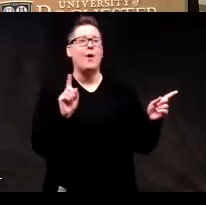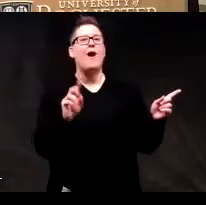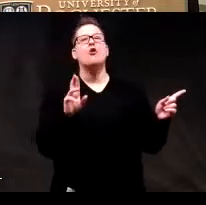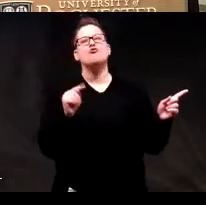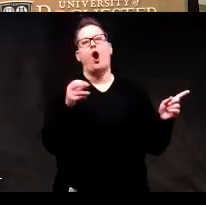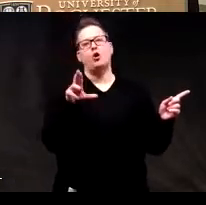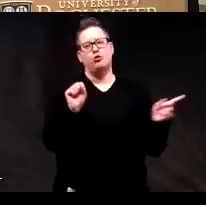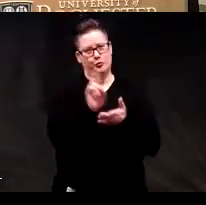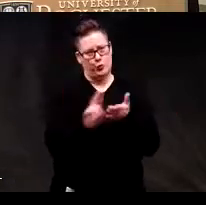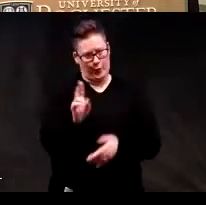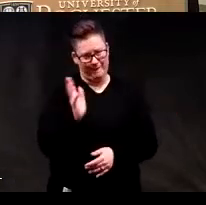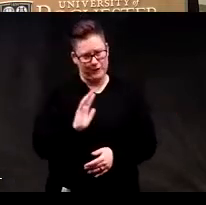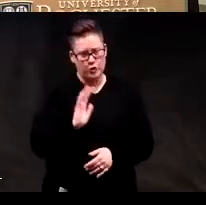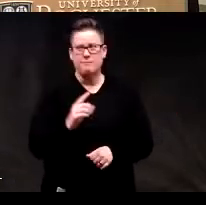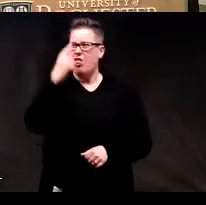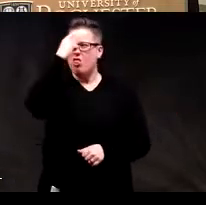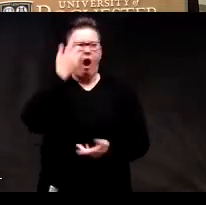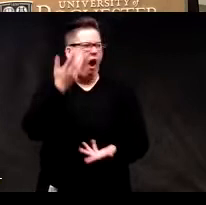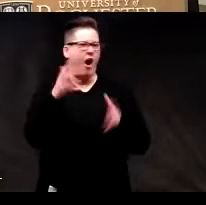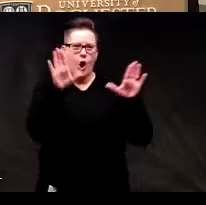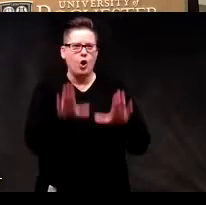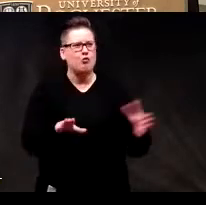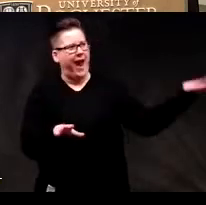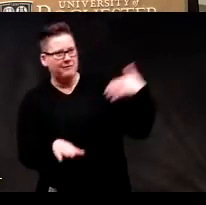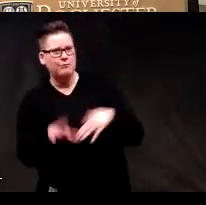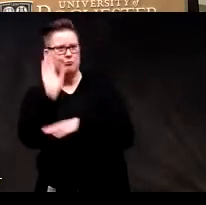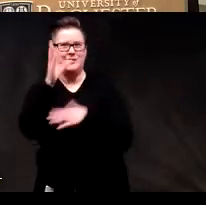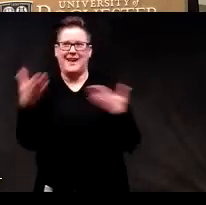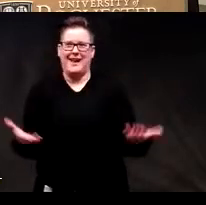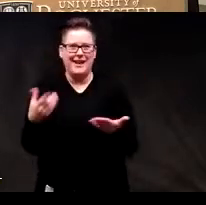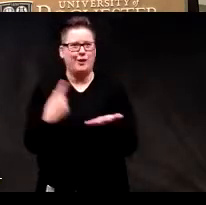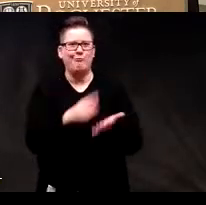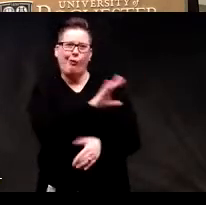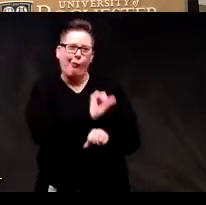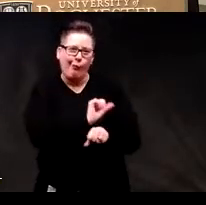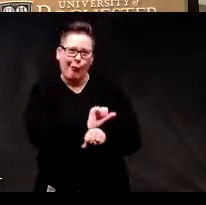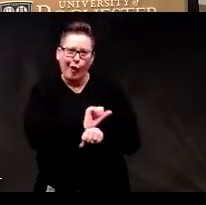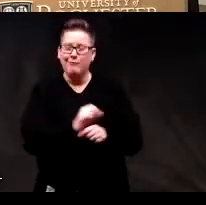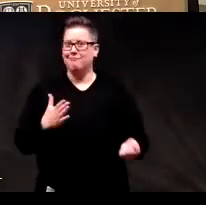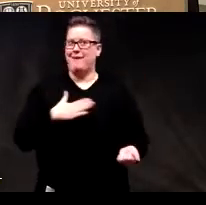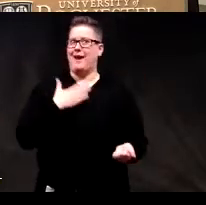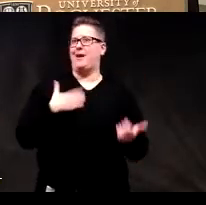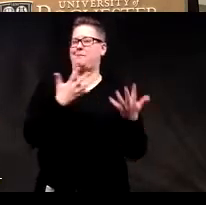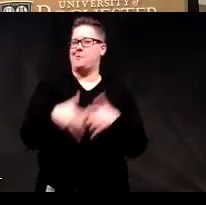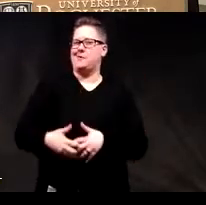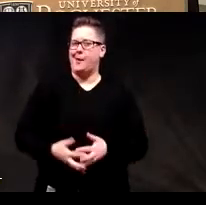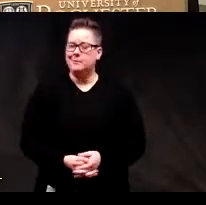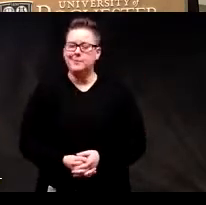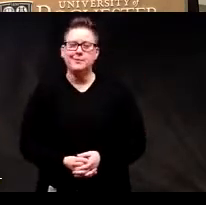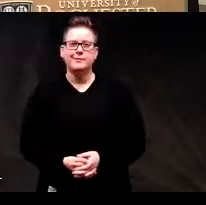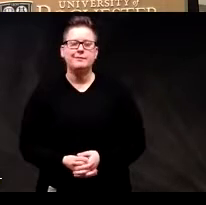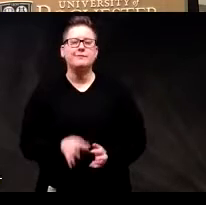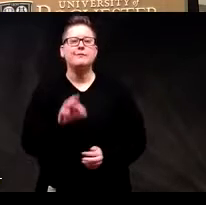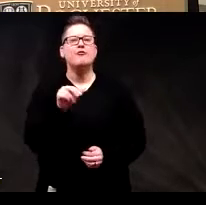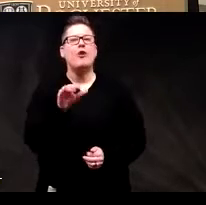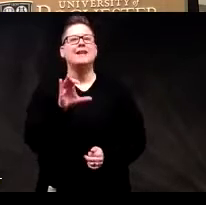Rutgers, and I thought it'd be really great to get her up here to talk about her work. So I'm glad it worked out.